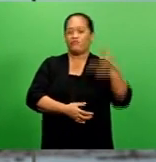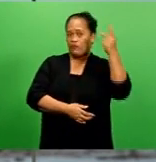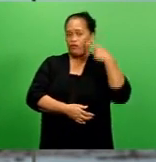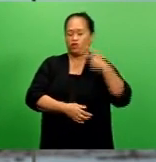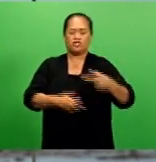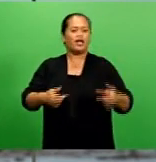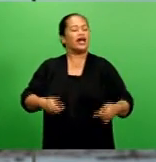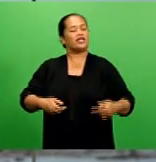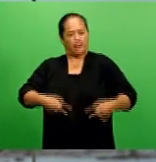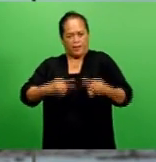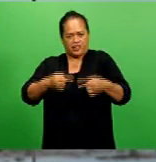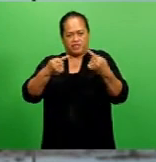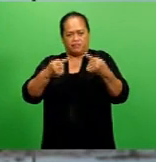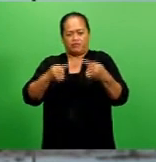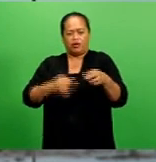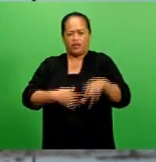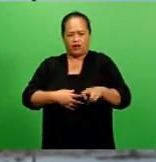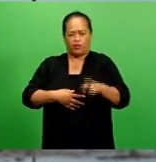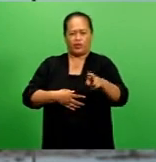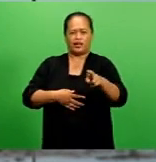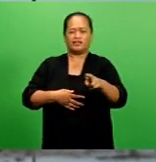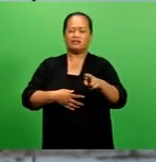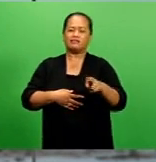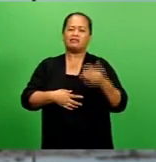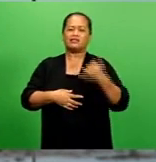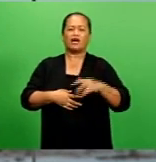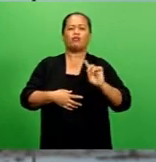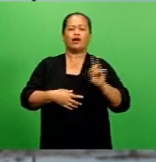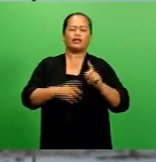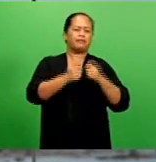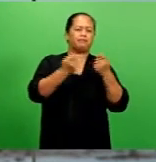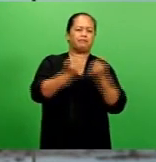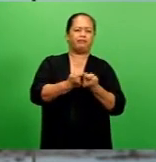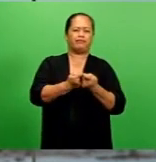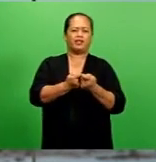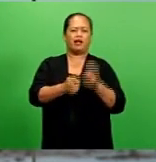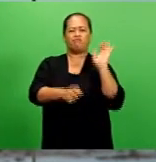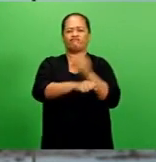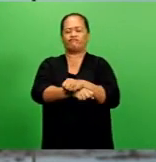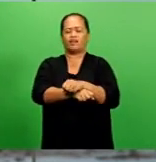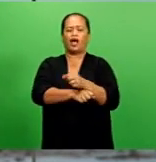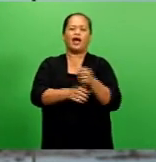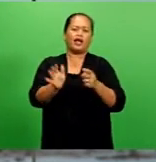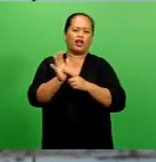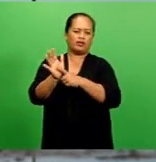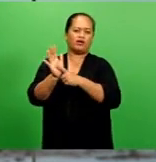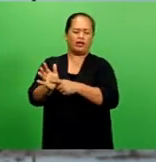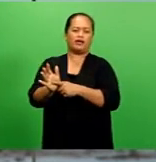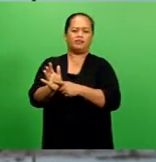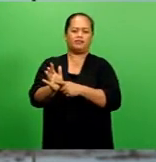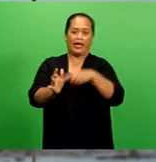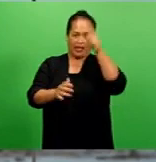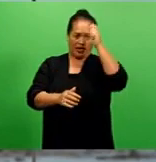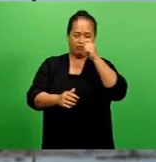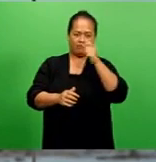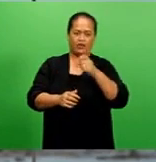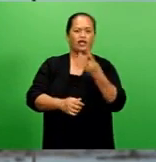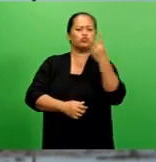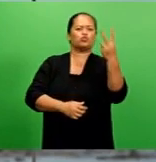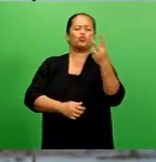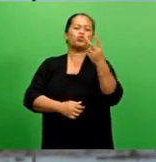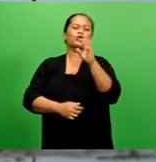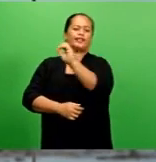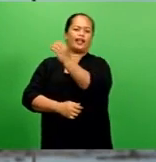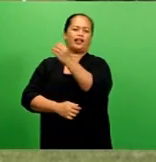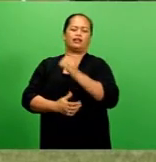Rewa side, or based side, beat Lautoka's Press FC club 2-0 in Singotoka today. Felipe Naikaso has